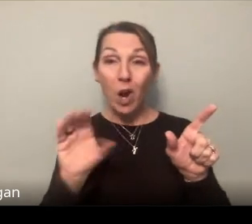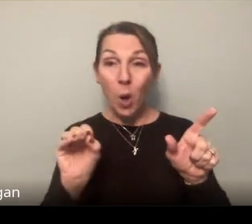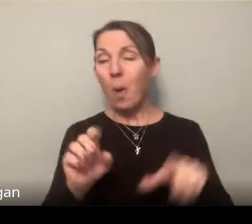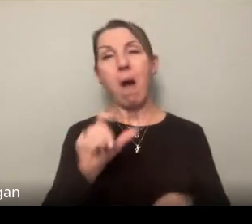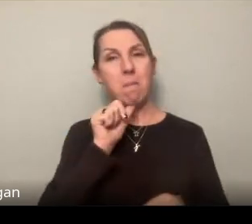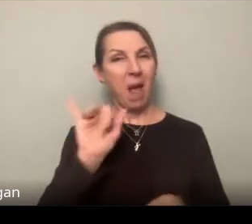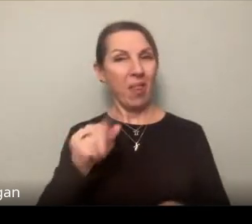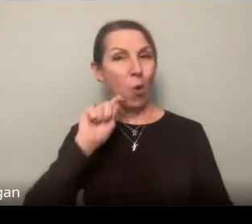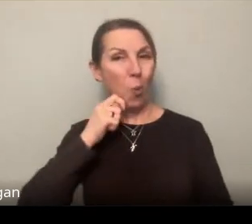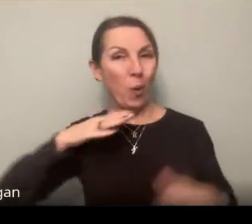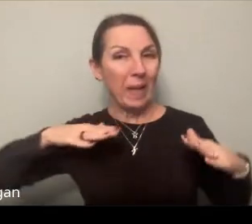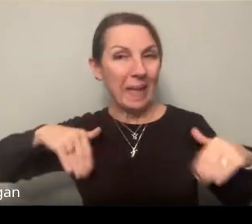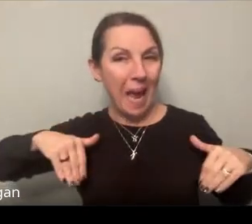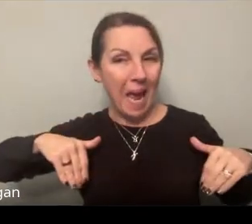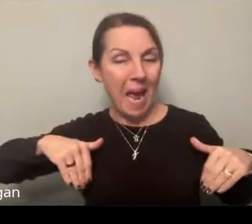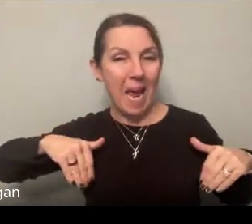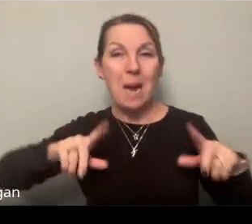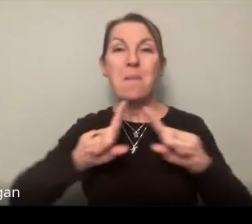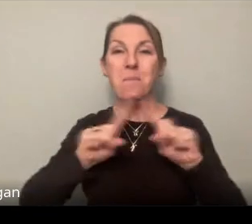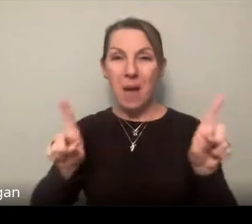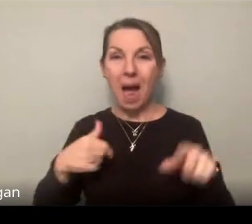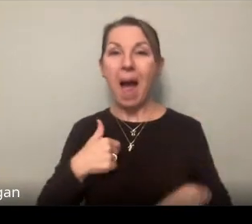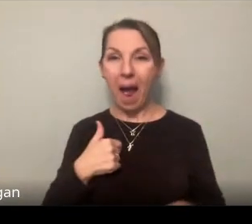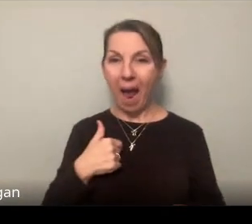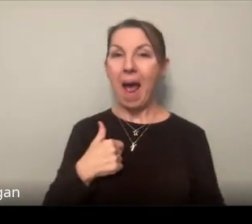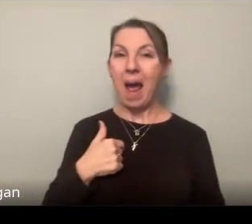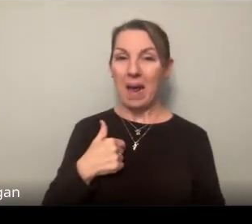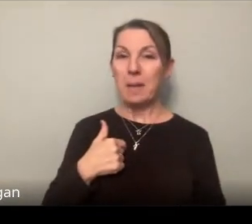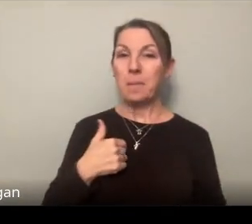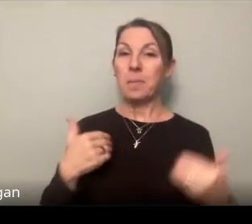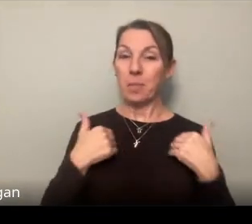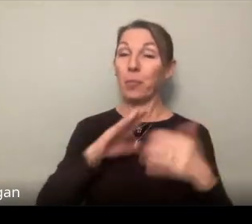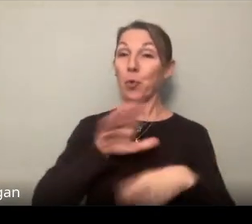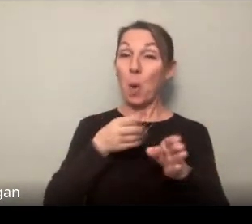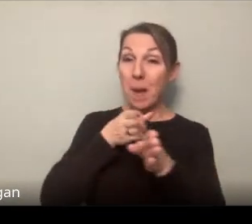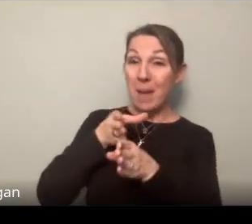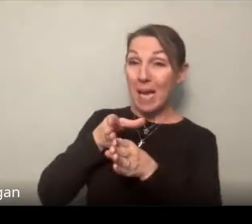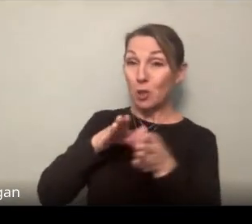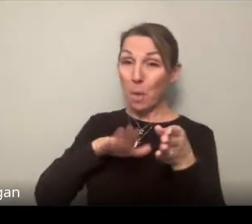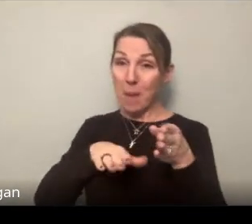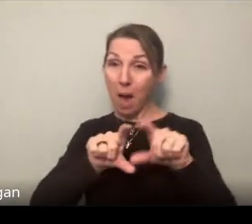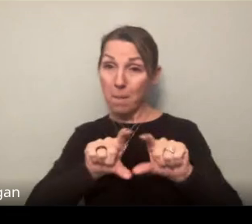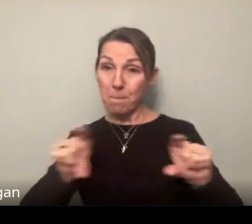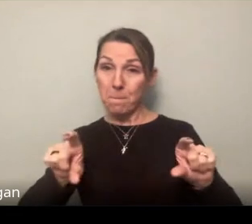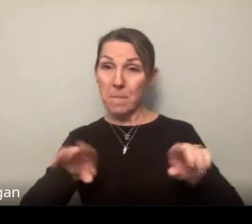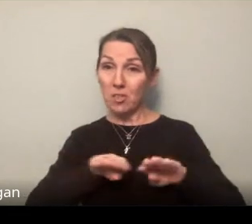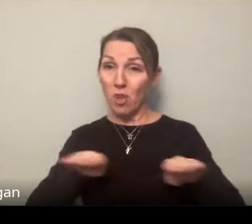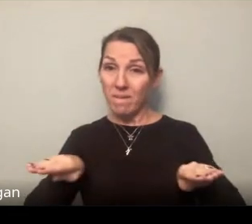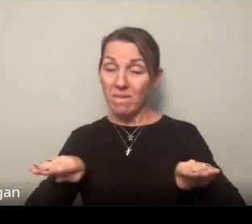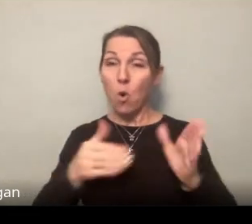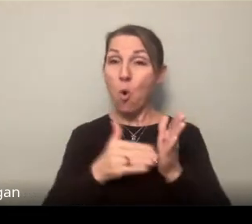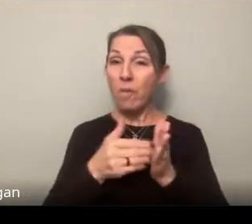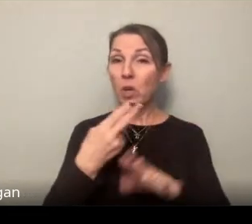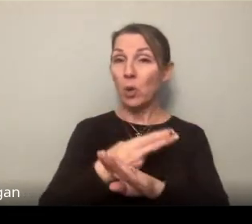cool yet, but but I do have like all my major ones on the bottom shelf, like, you know what I mean? Because I often use